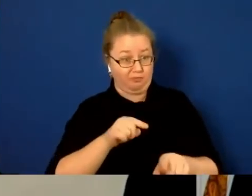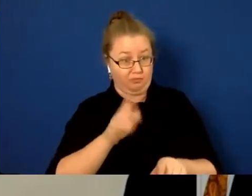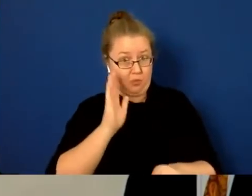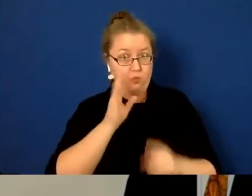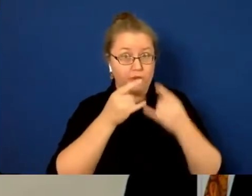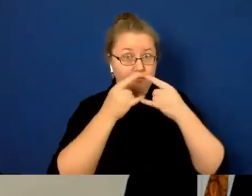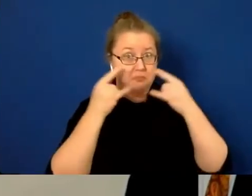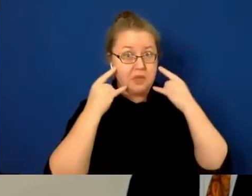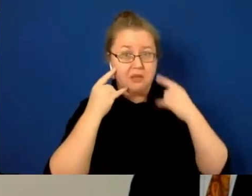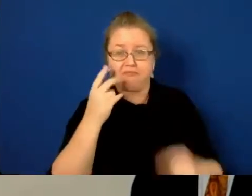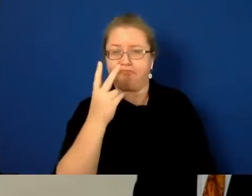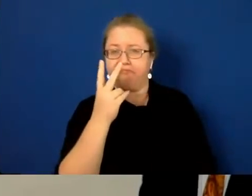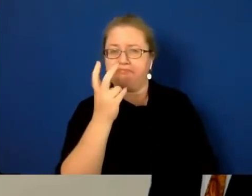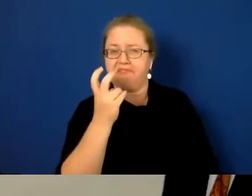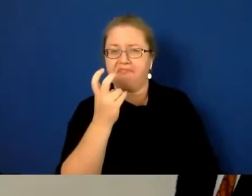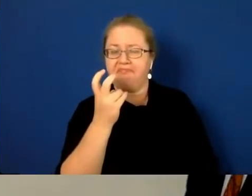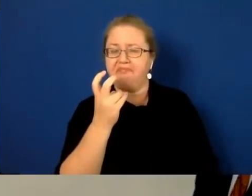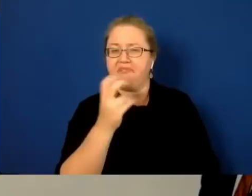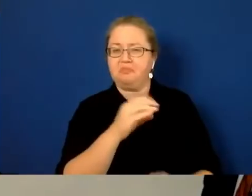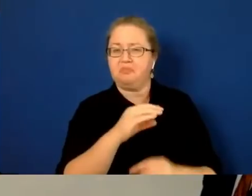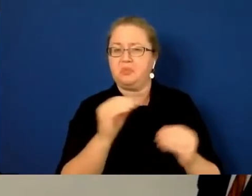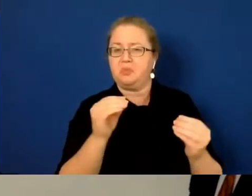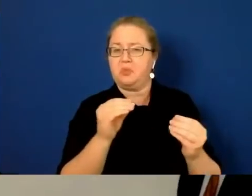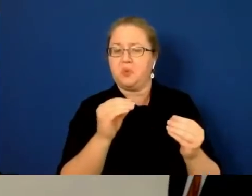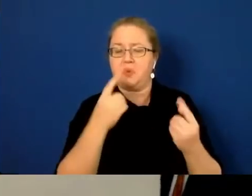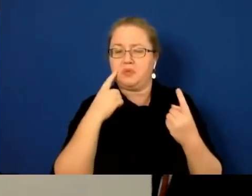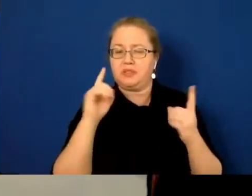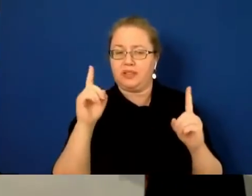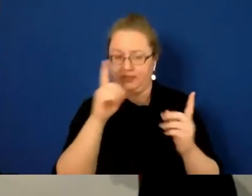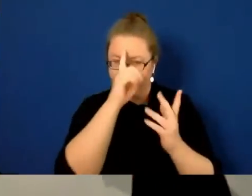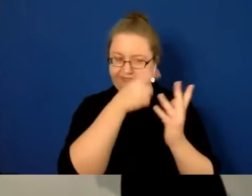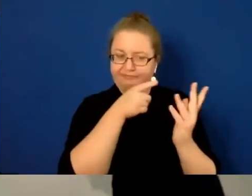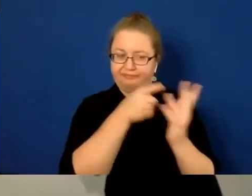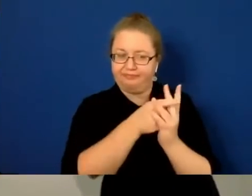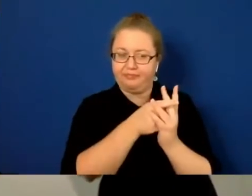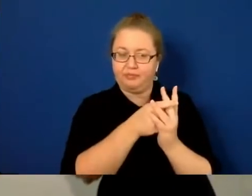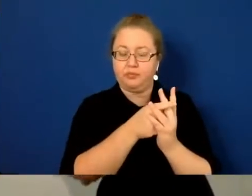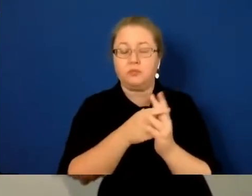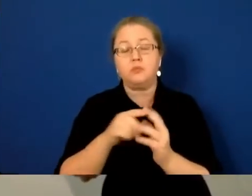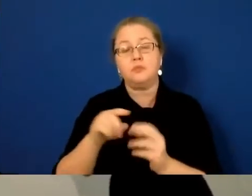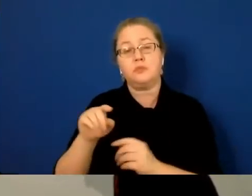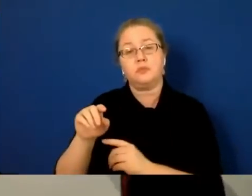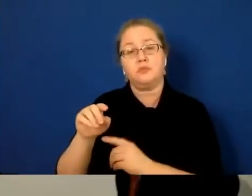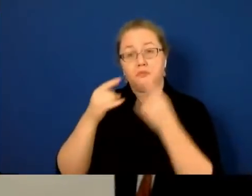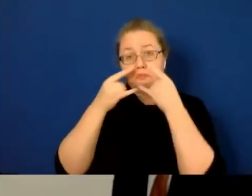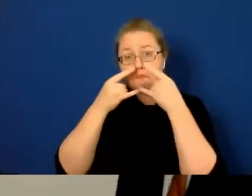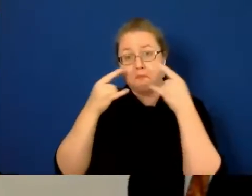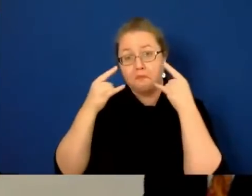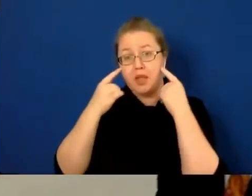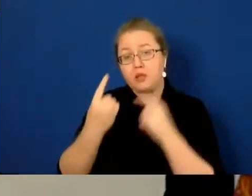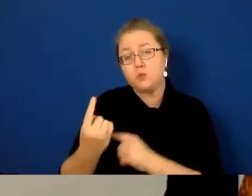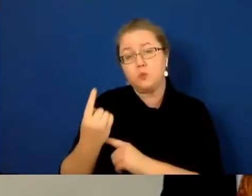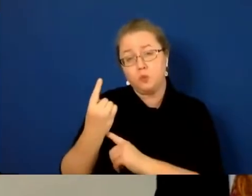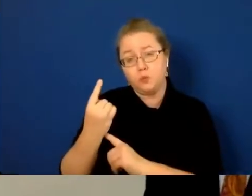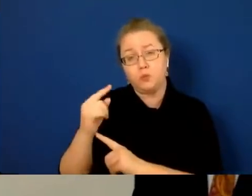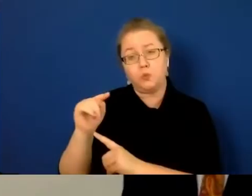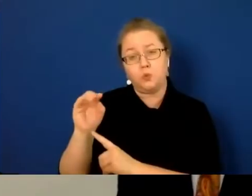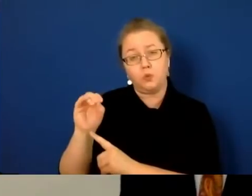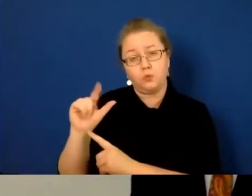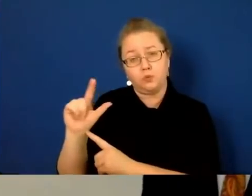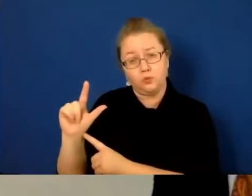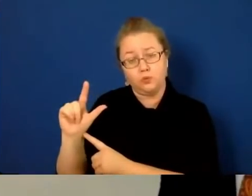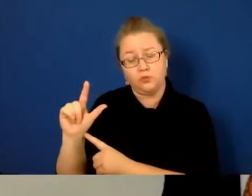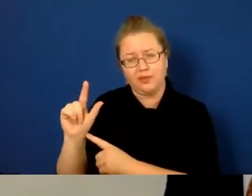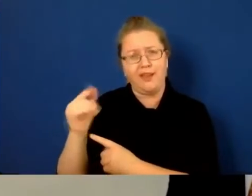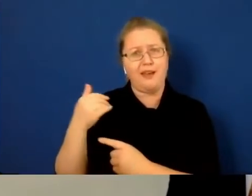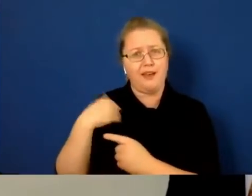appeal at some point to making it mandatory. You know, There's no evidence that I've seen that